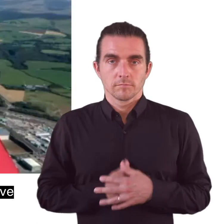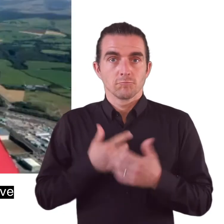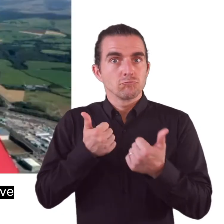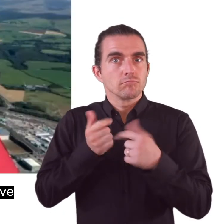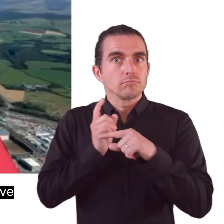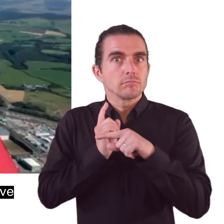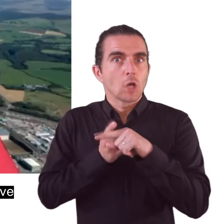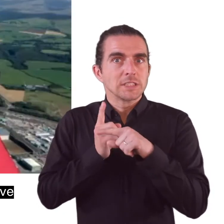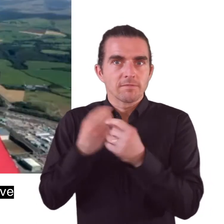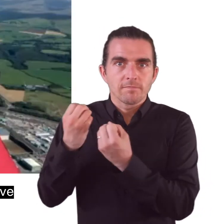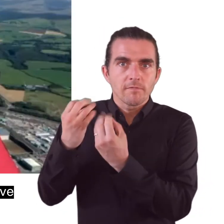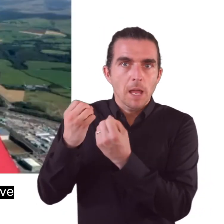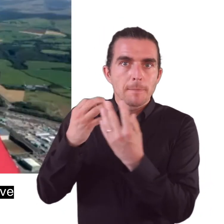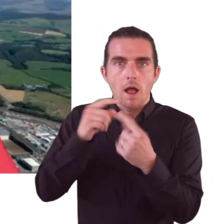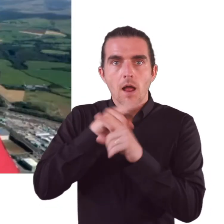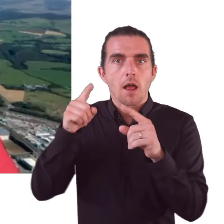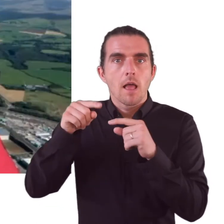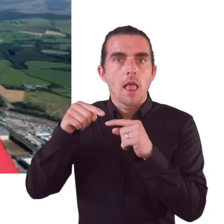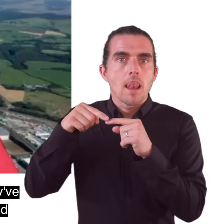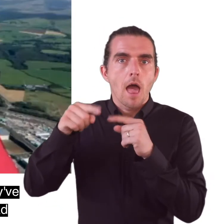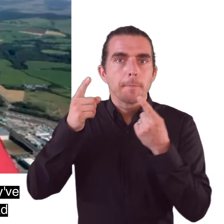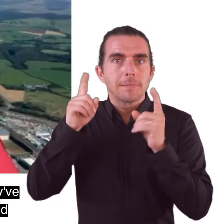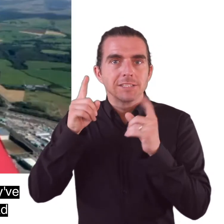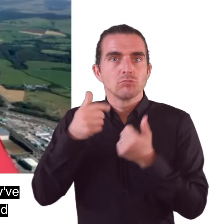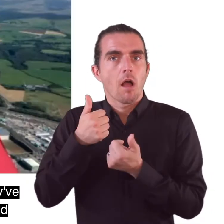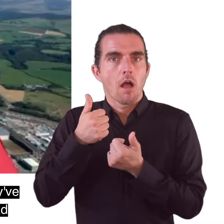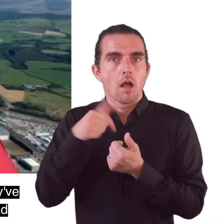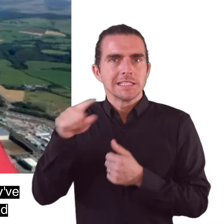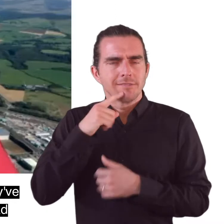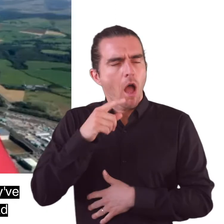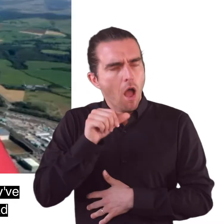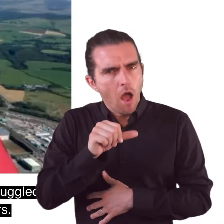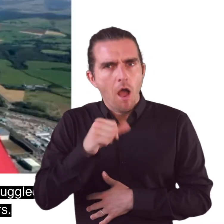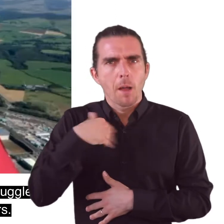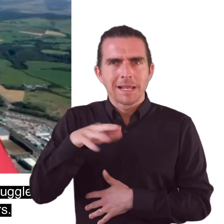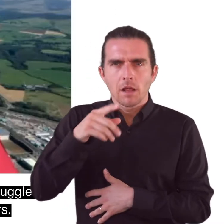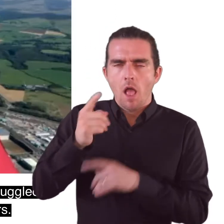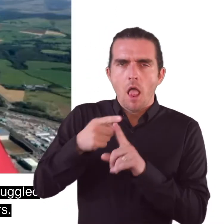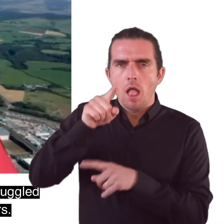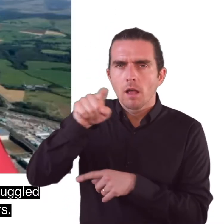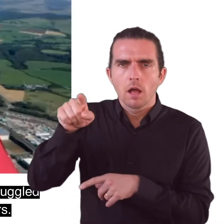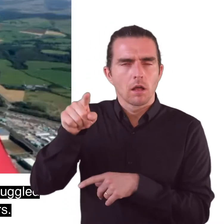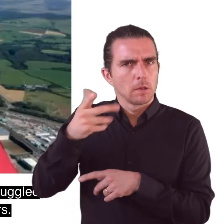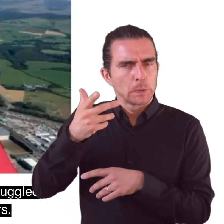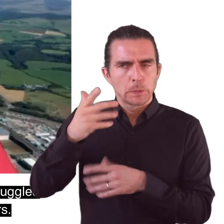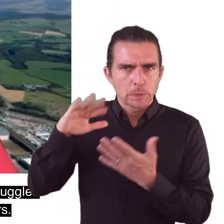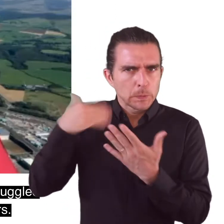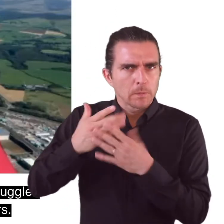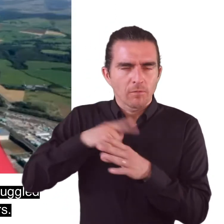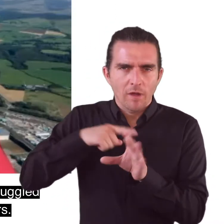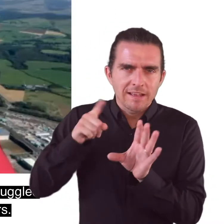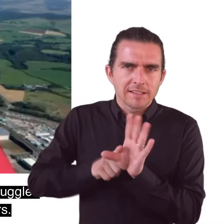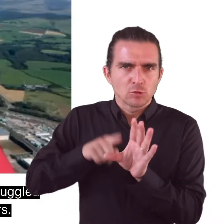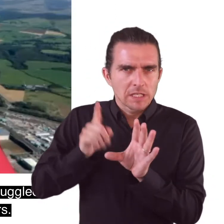and we've had great positive feedback from line managers as well, who've kind of said they've been aware they've had a team member who has struggled with